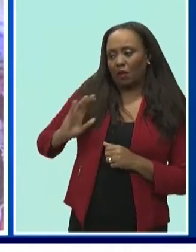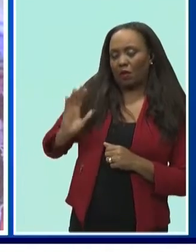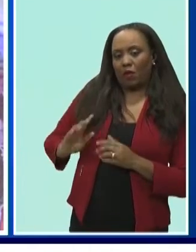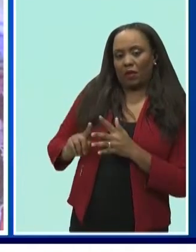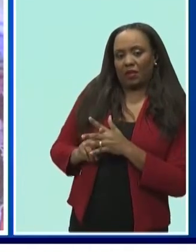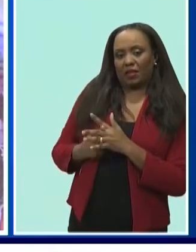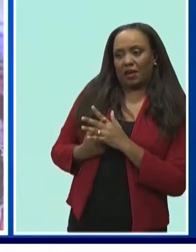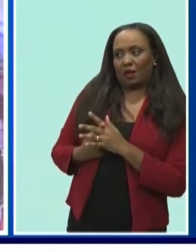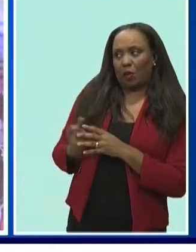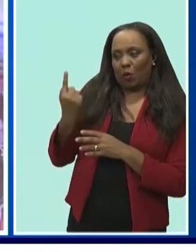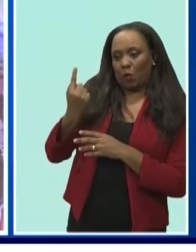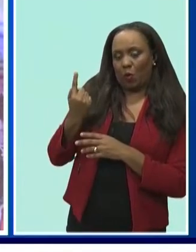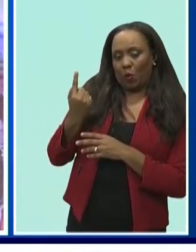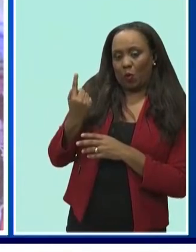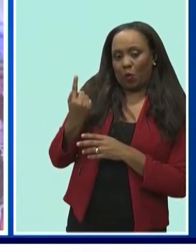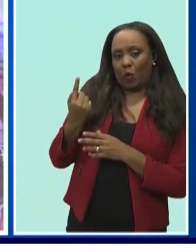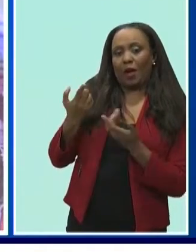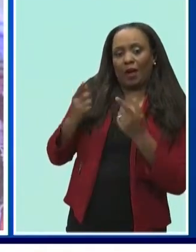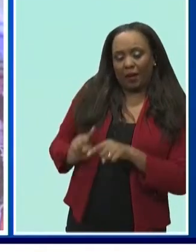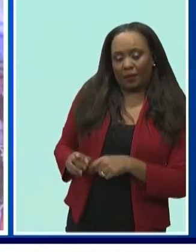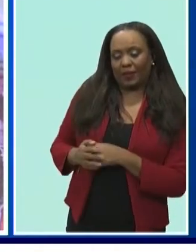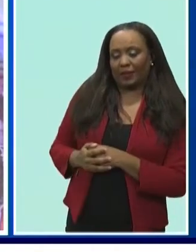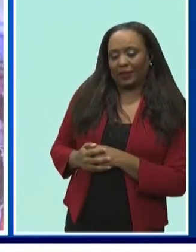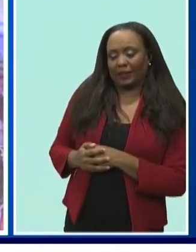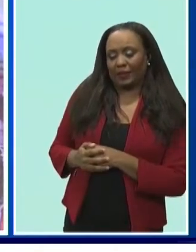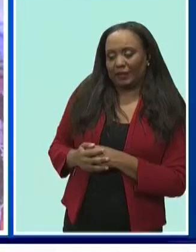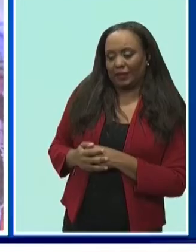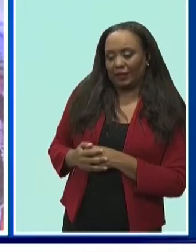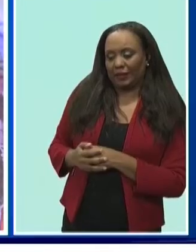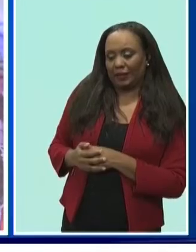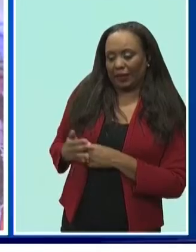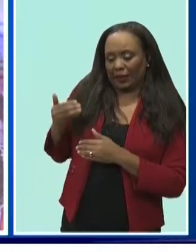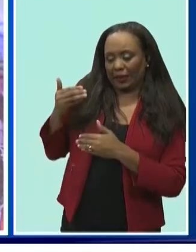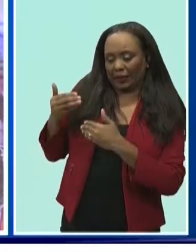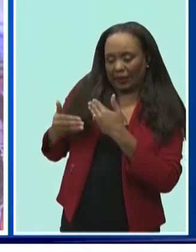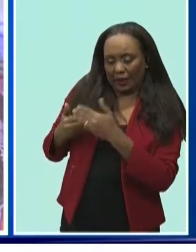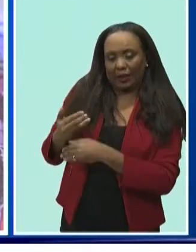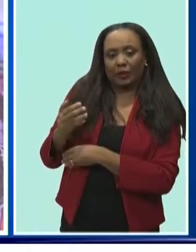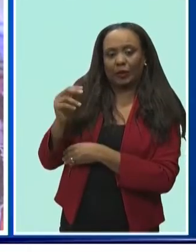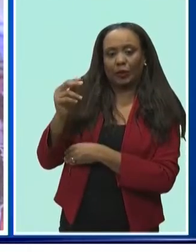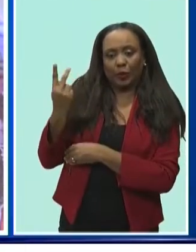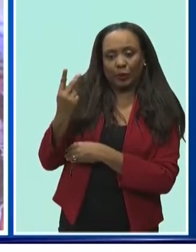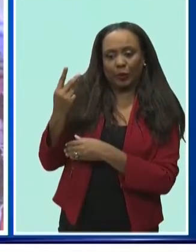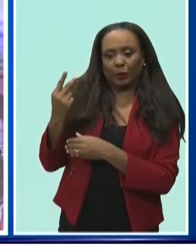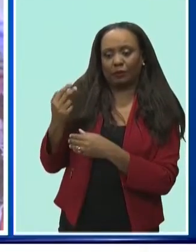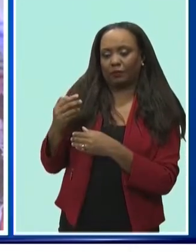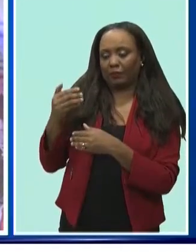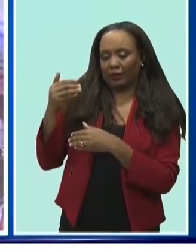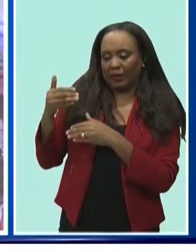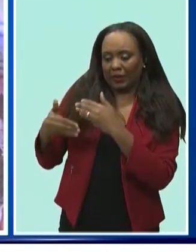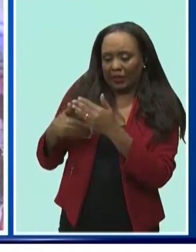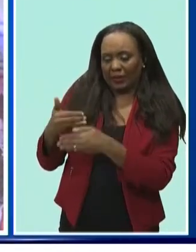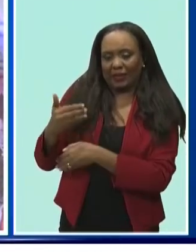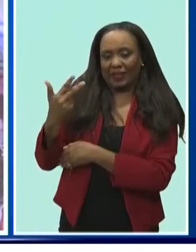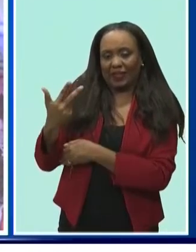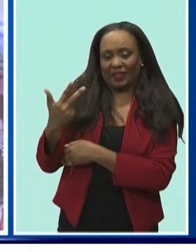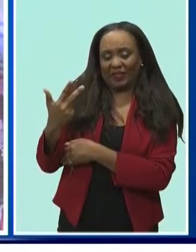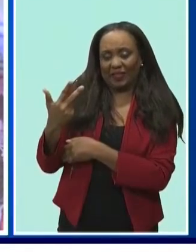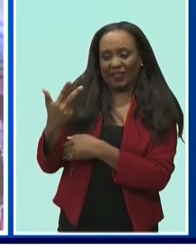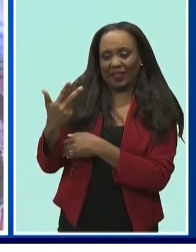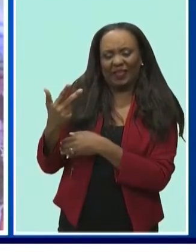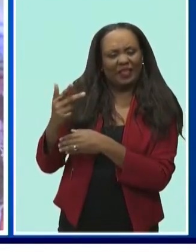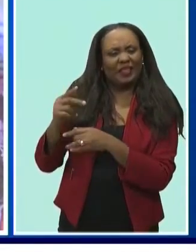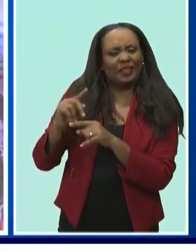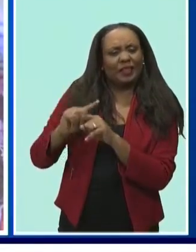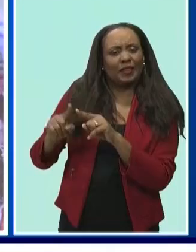to 2 events when we added the vintage reggae, and then to 3 with